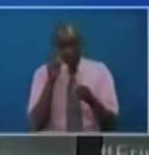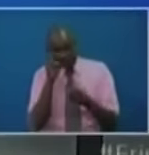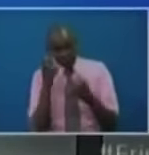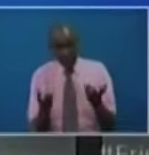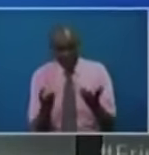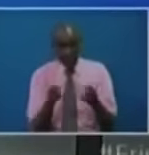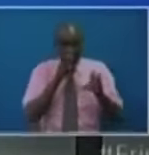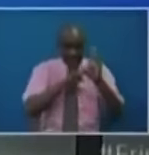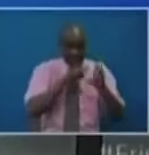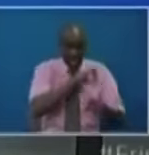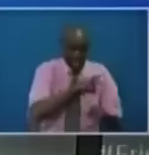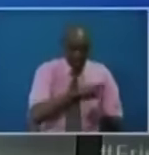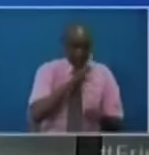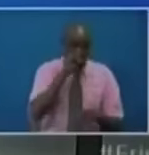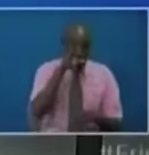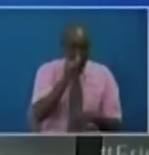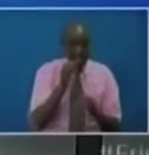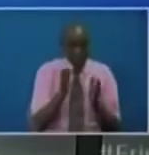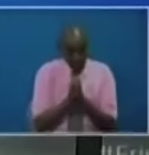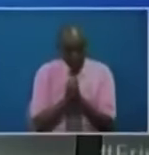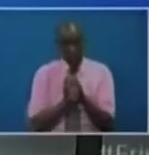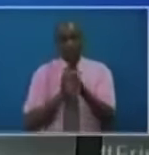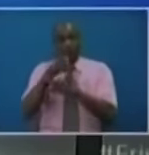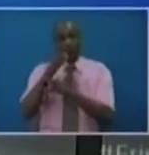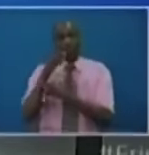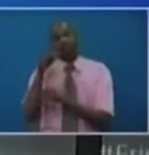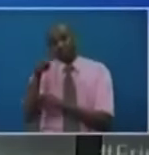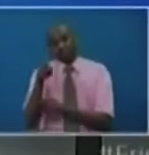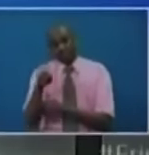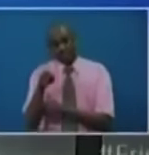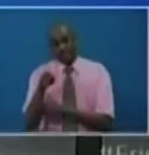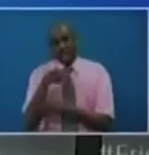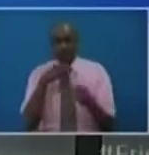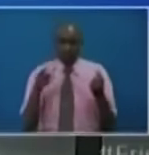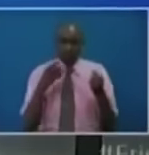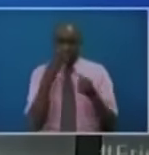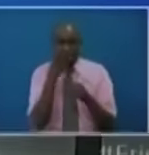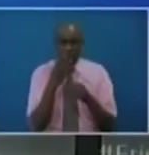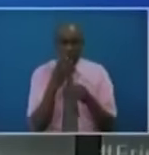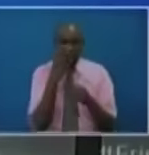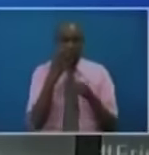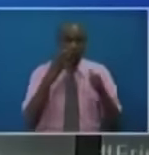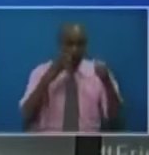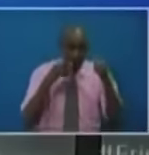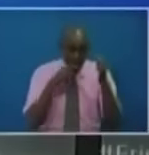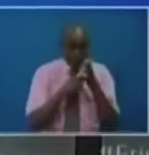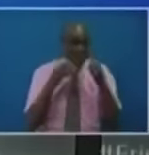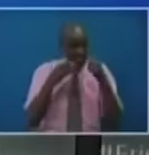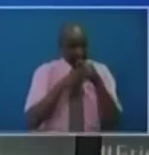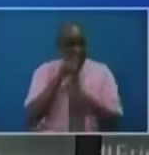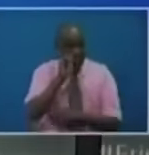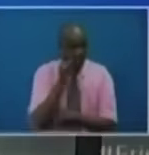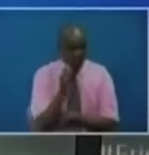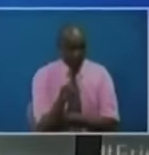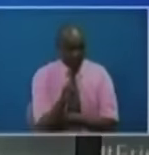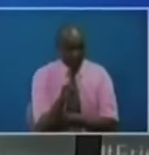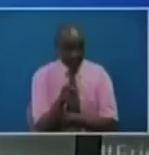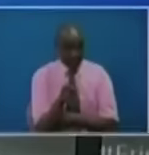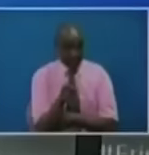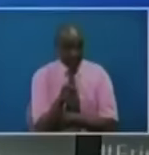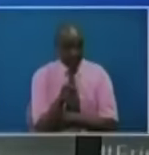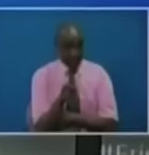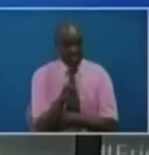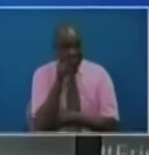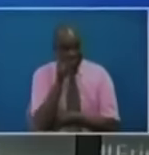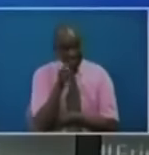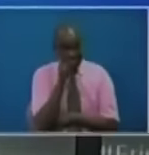together the sitting allowances for MCAs and the excess sitting allowances, this comes to 4.9 million shillings. Well, that's one